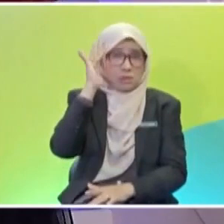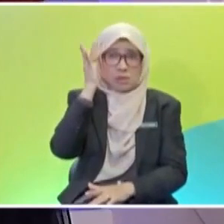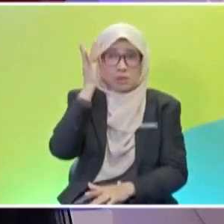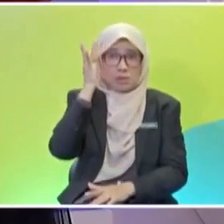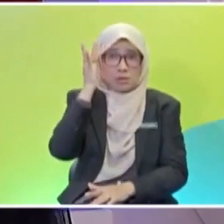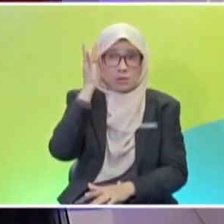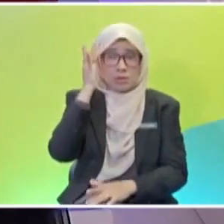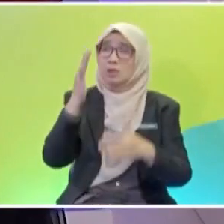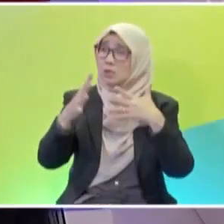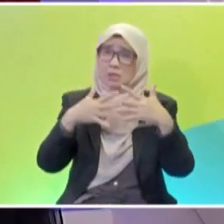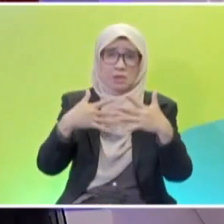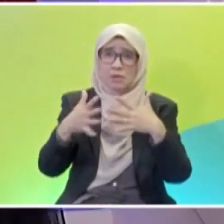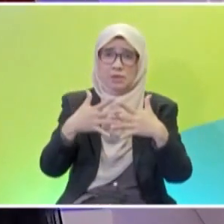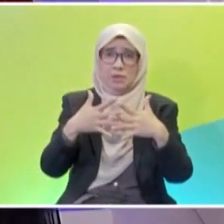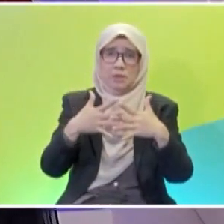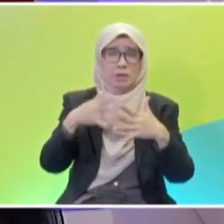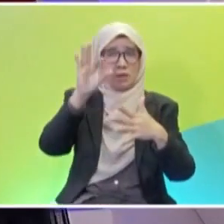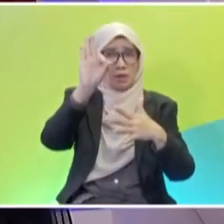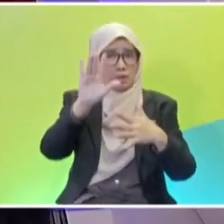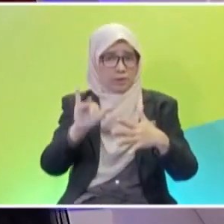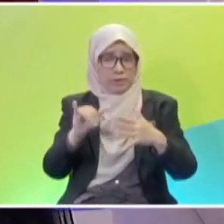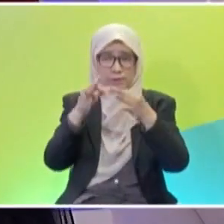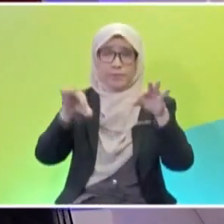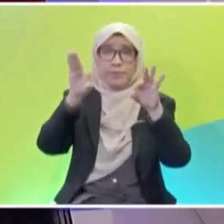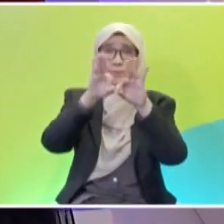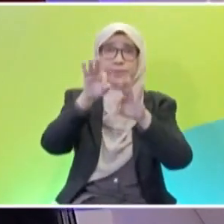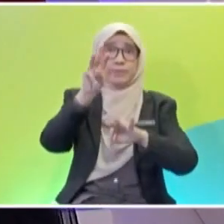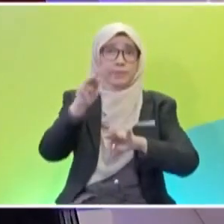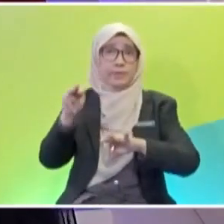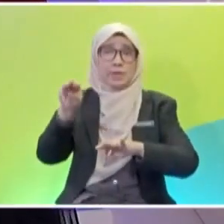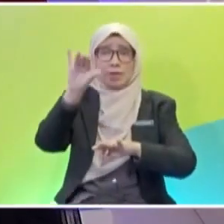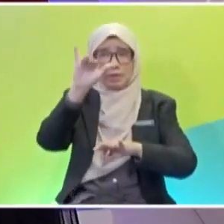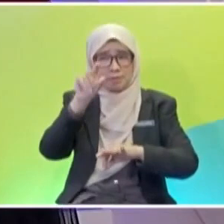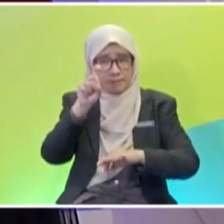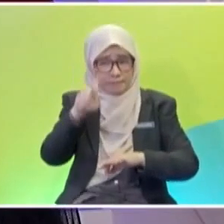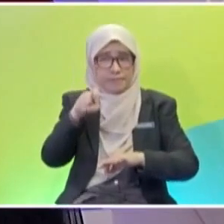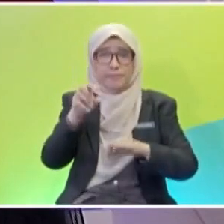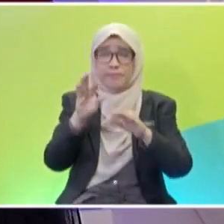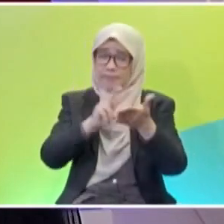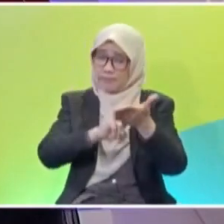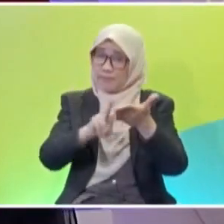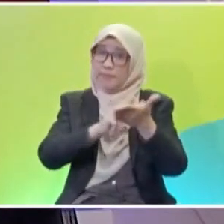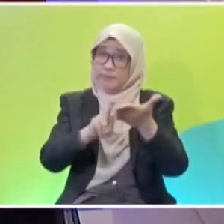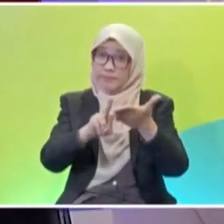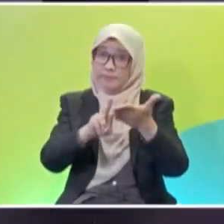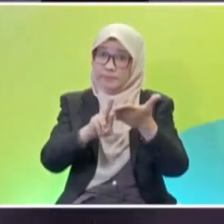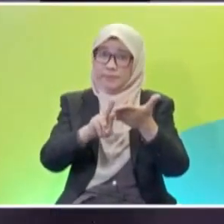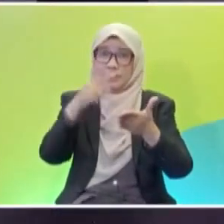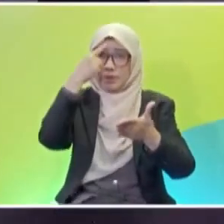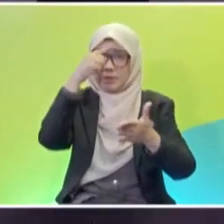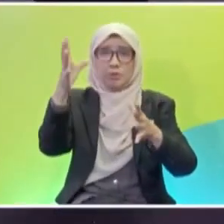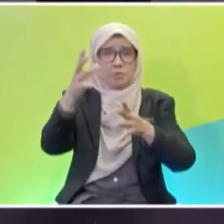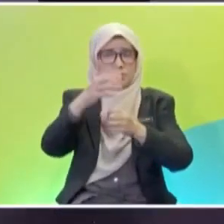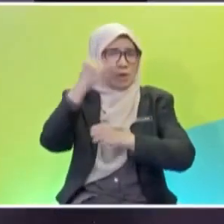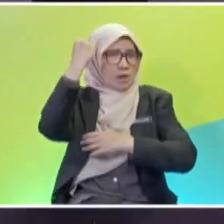general understanding or the meaning of the whole context of the reading text. Okay. Right. All right.